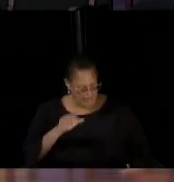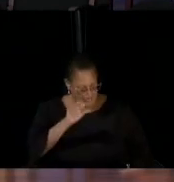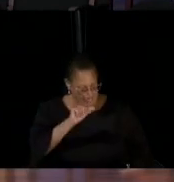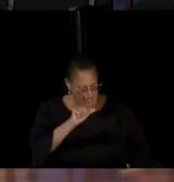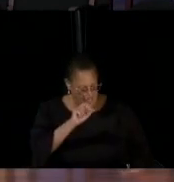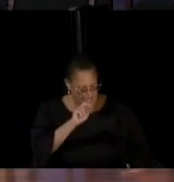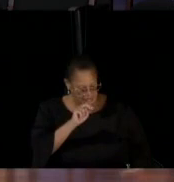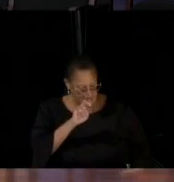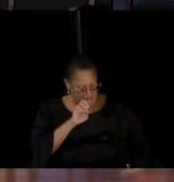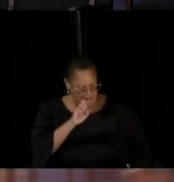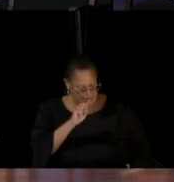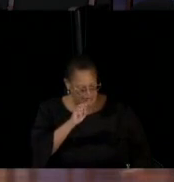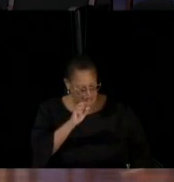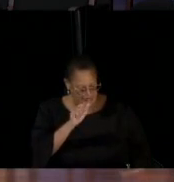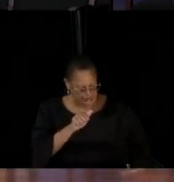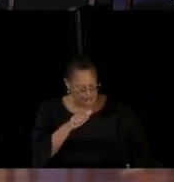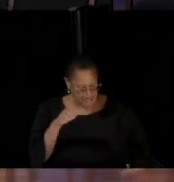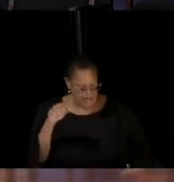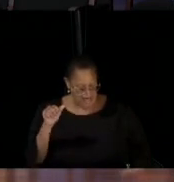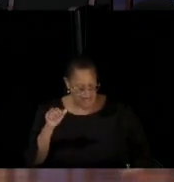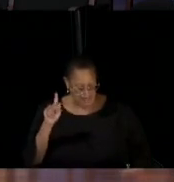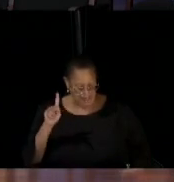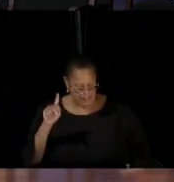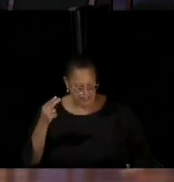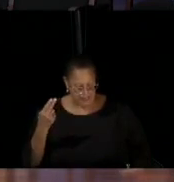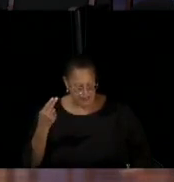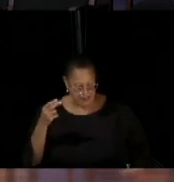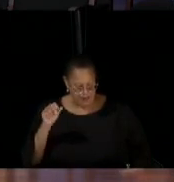Anissa Atif Kawaja.